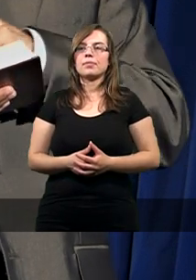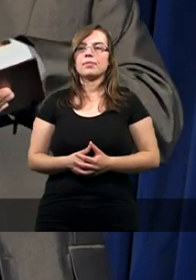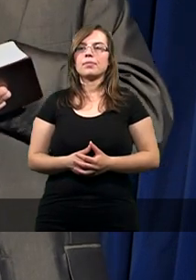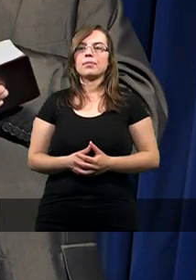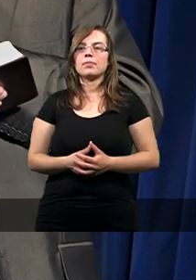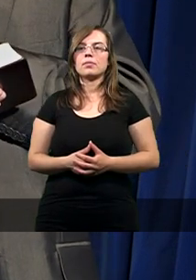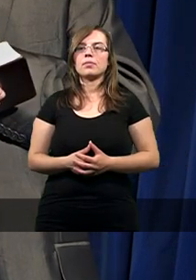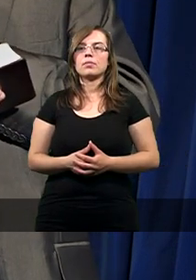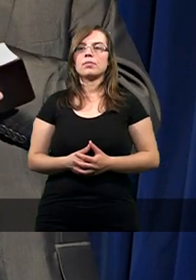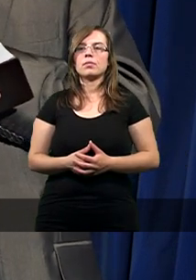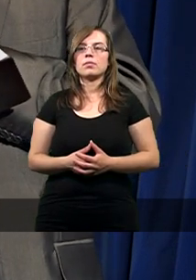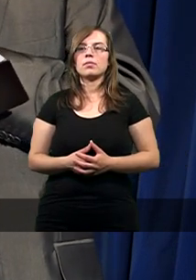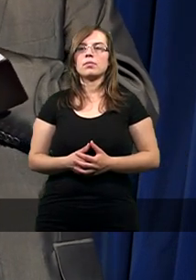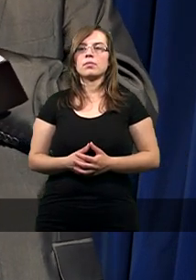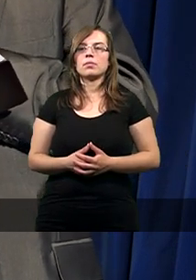Mary,